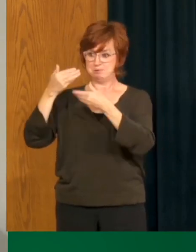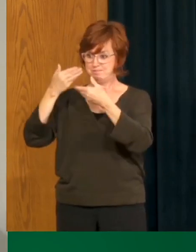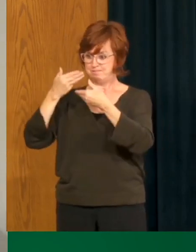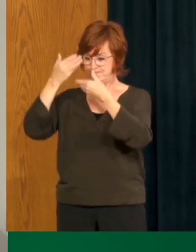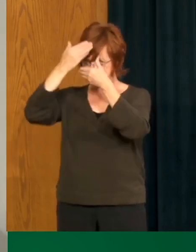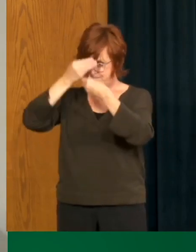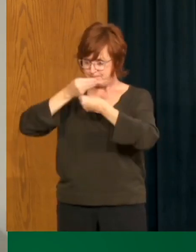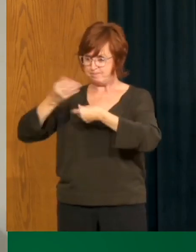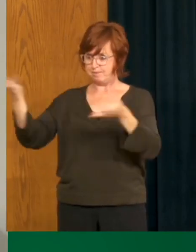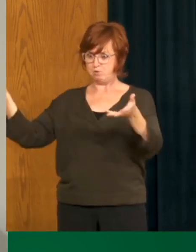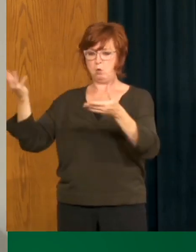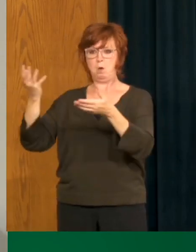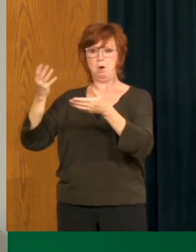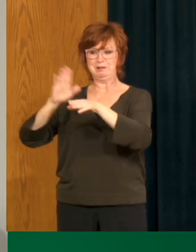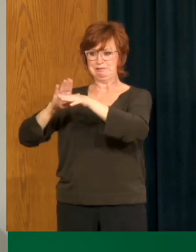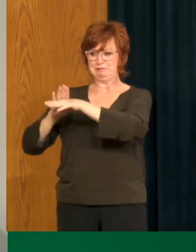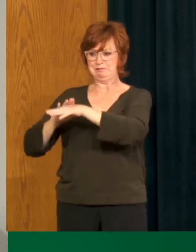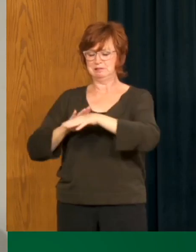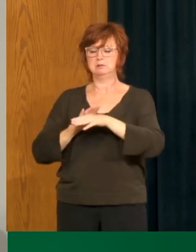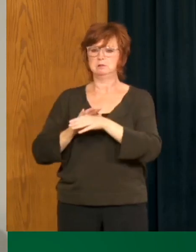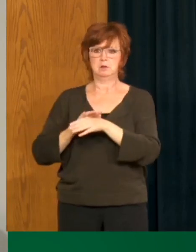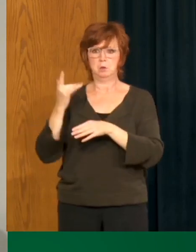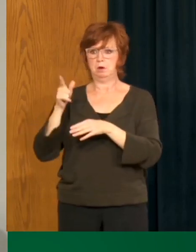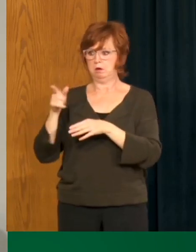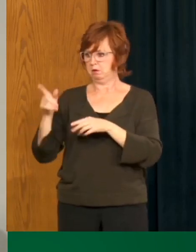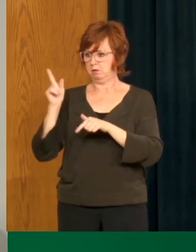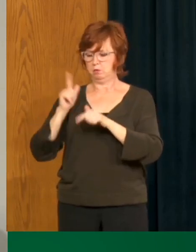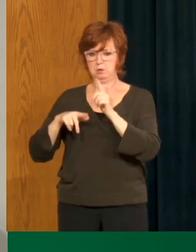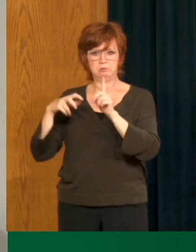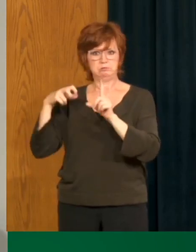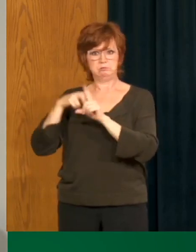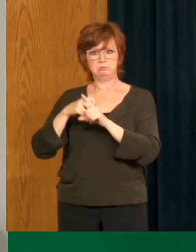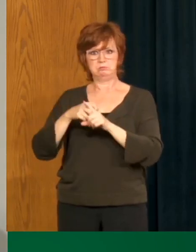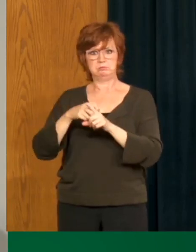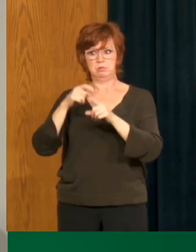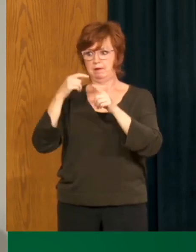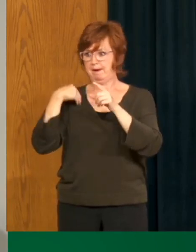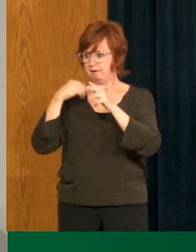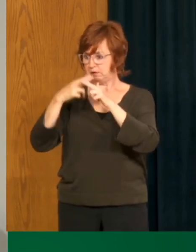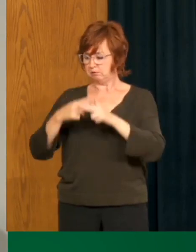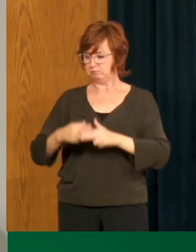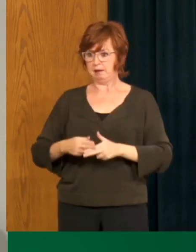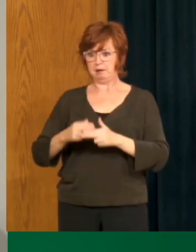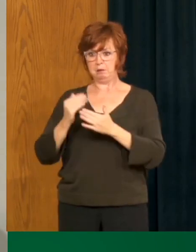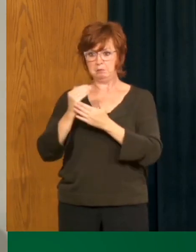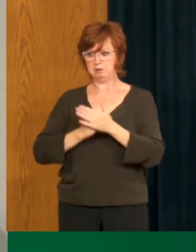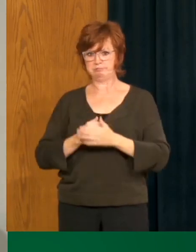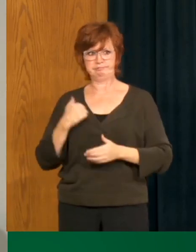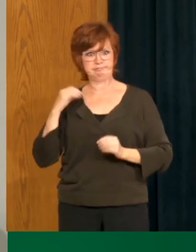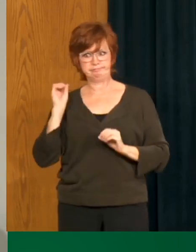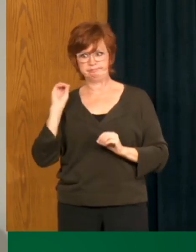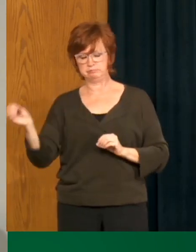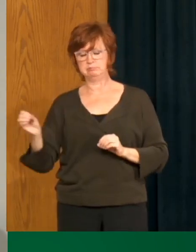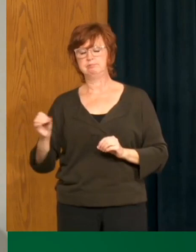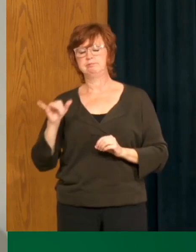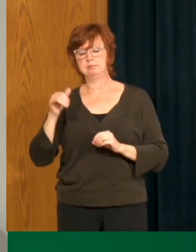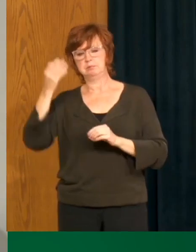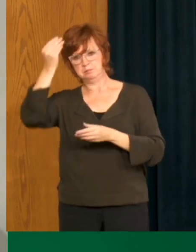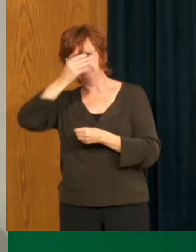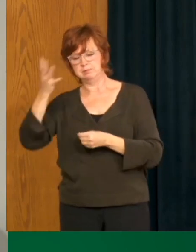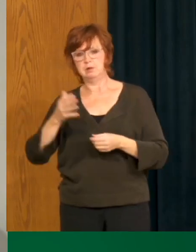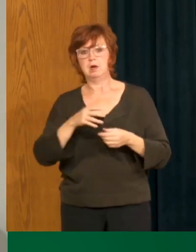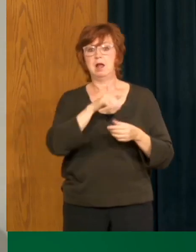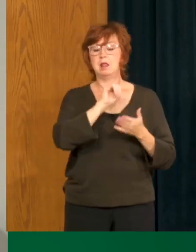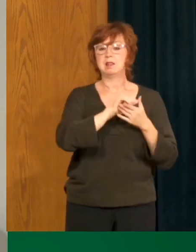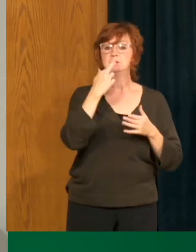is there may be ongoing public service announcements related to the 10 or so cases which are sporadic. And then